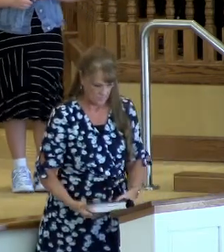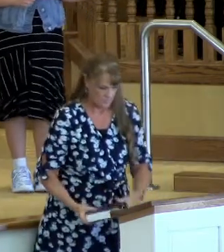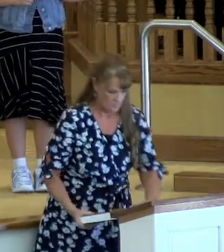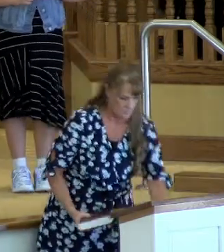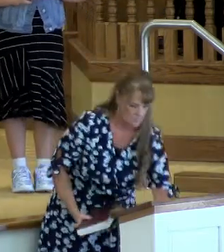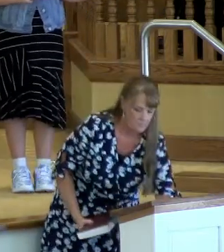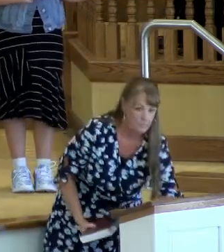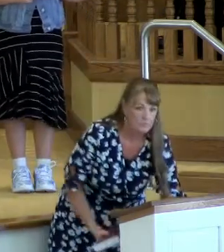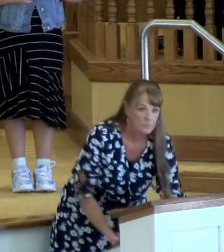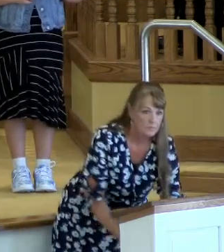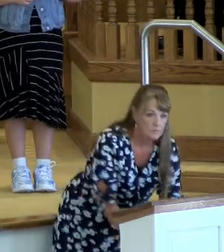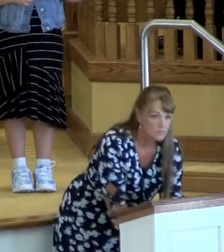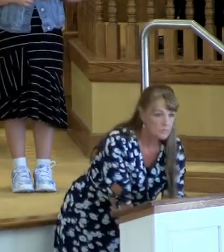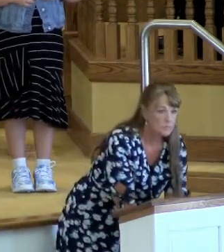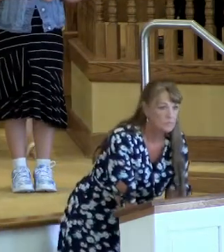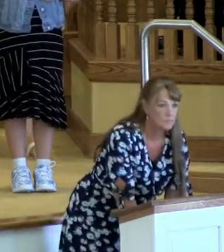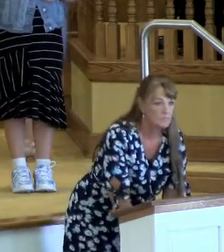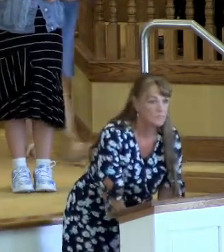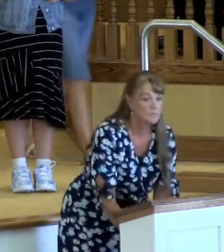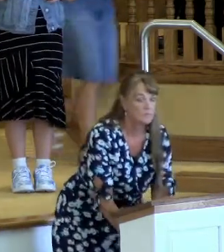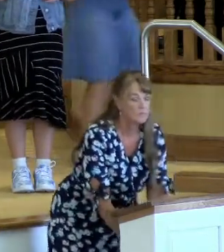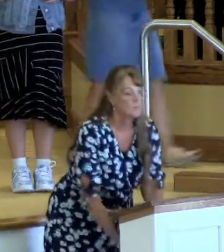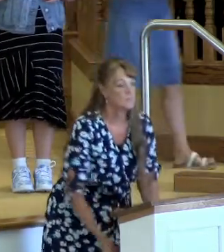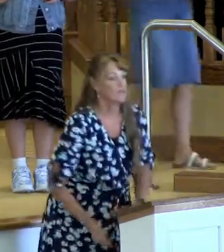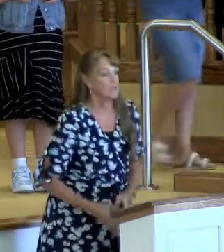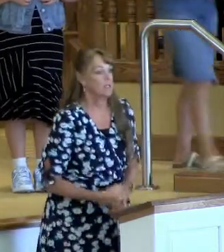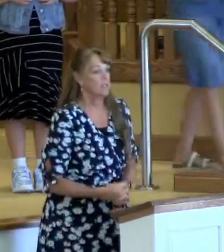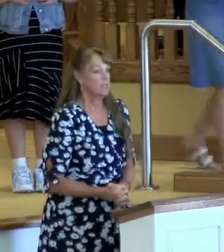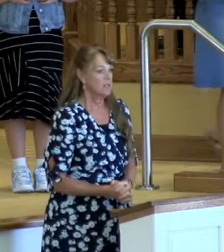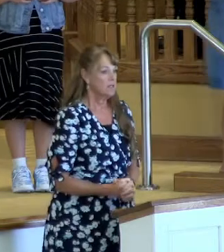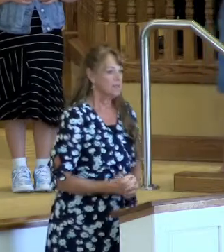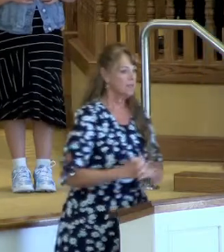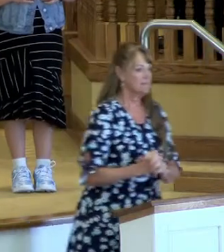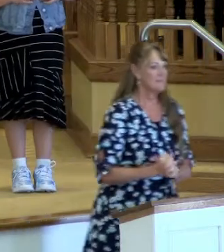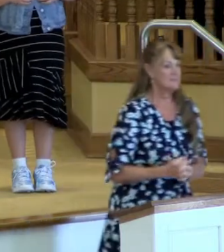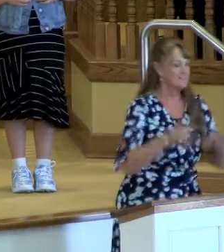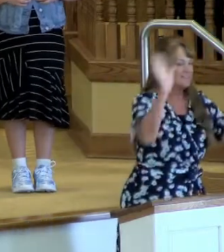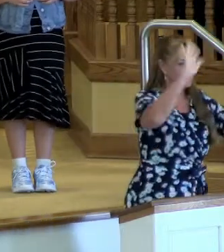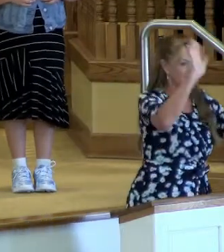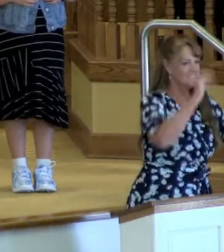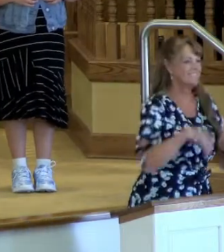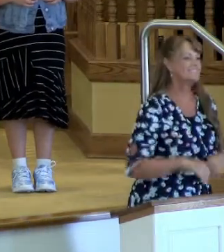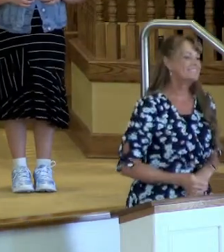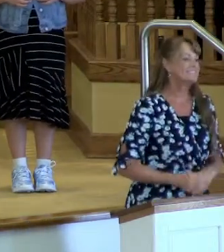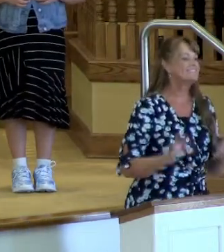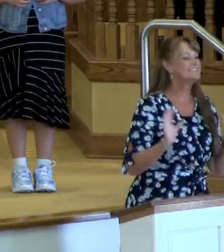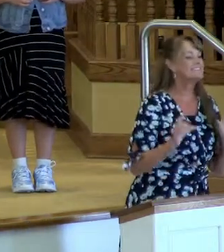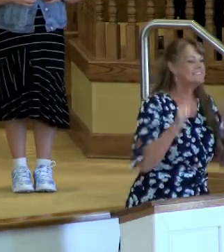Thank you.